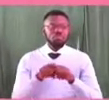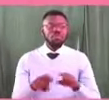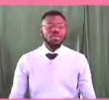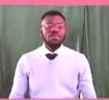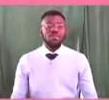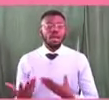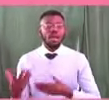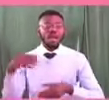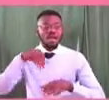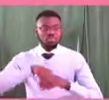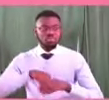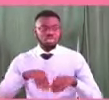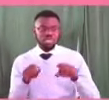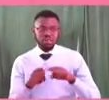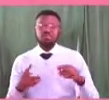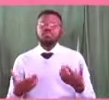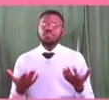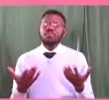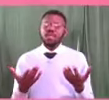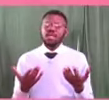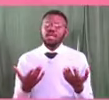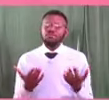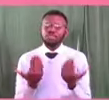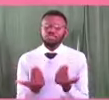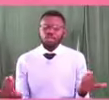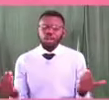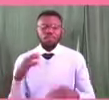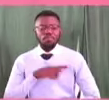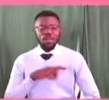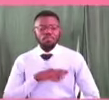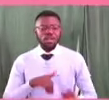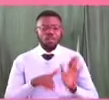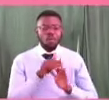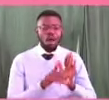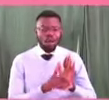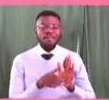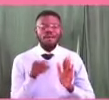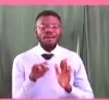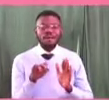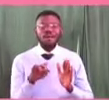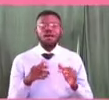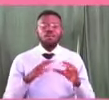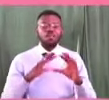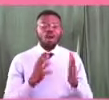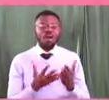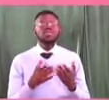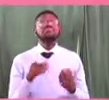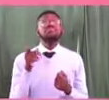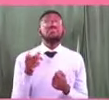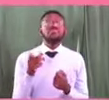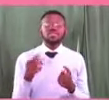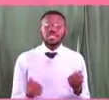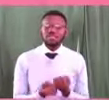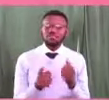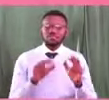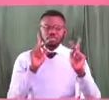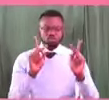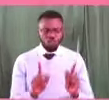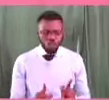Inclusion, as well as the Universal Child Benefit Program, which is being piloted in Kisumu, Embu, and